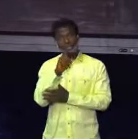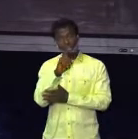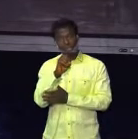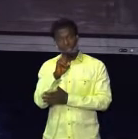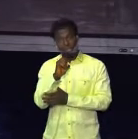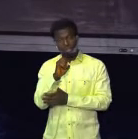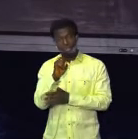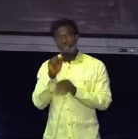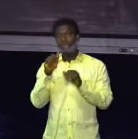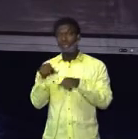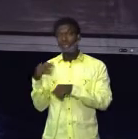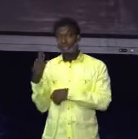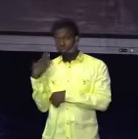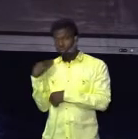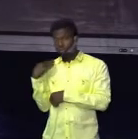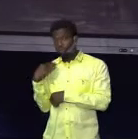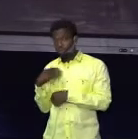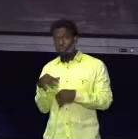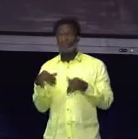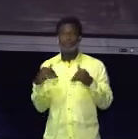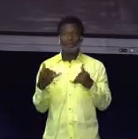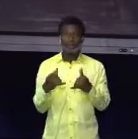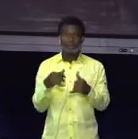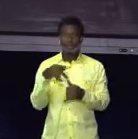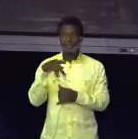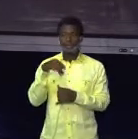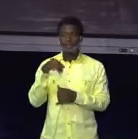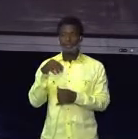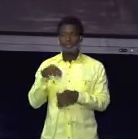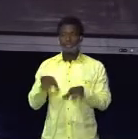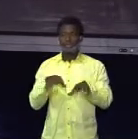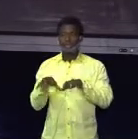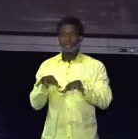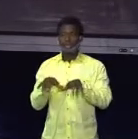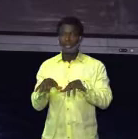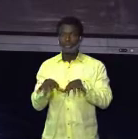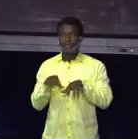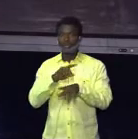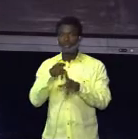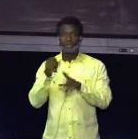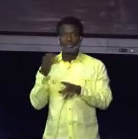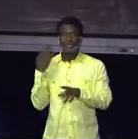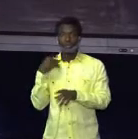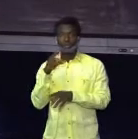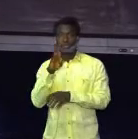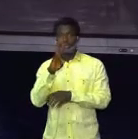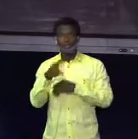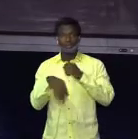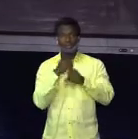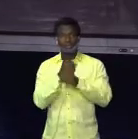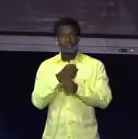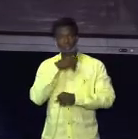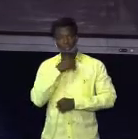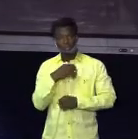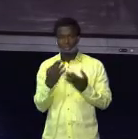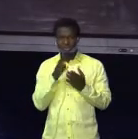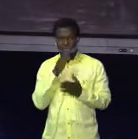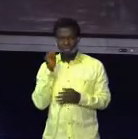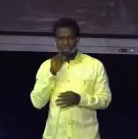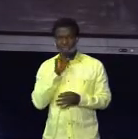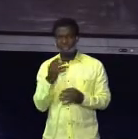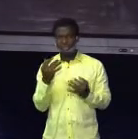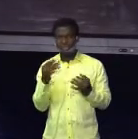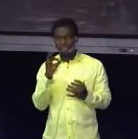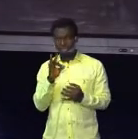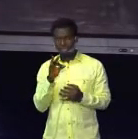play piano when she was 7 years old. When she was 7 years old, then she's no more 7 years old, maybe she's 9